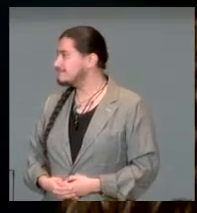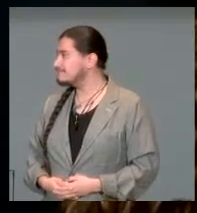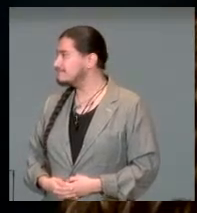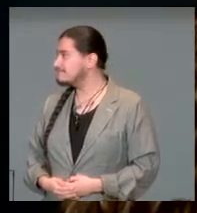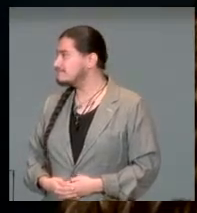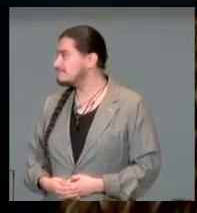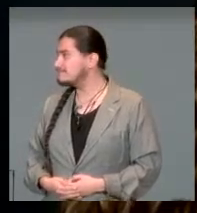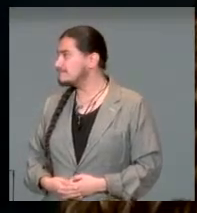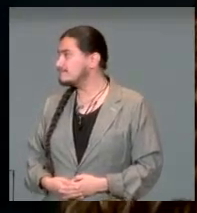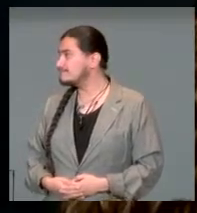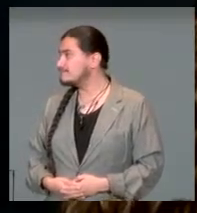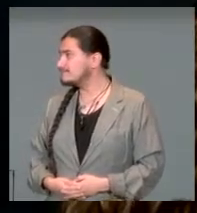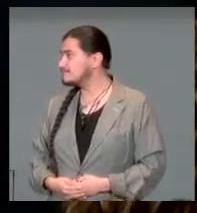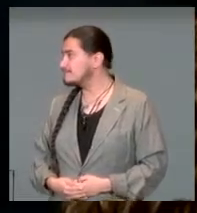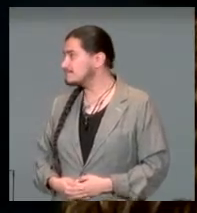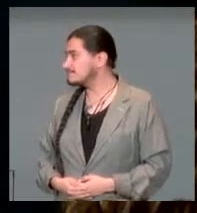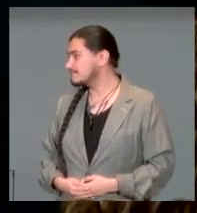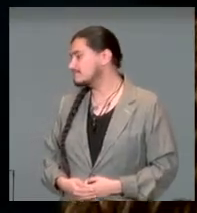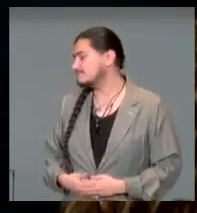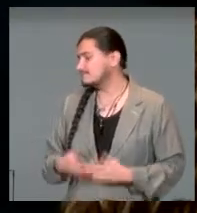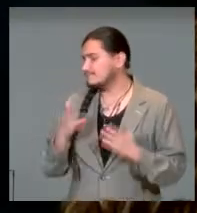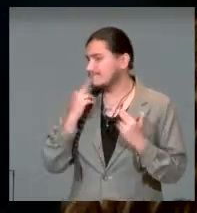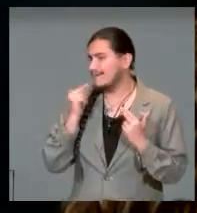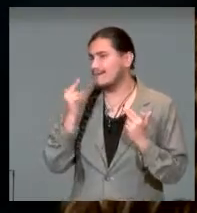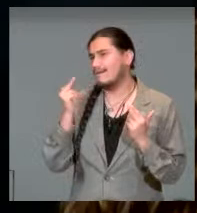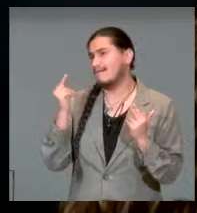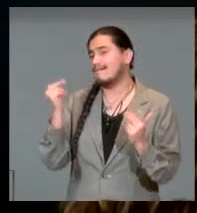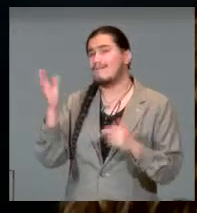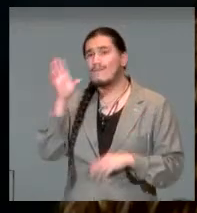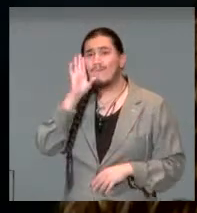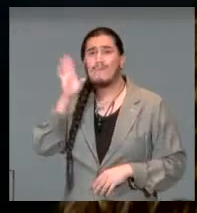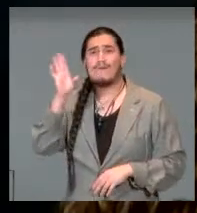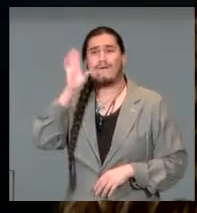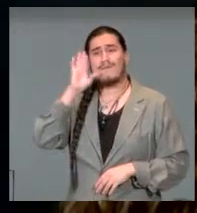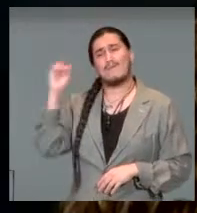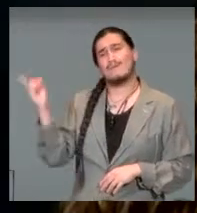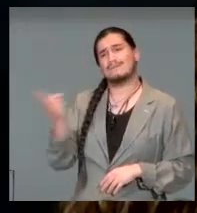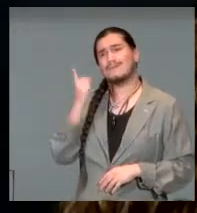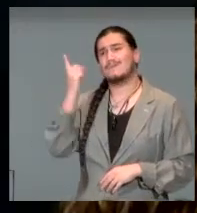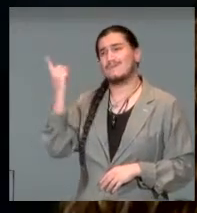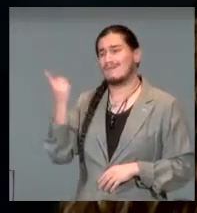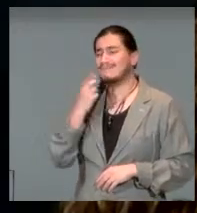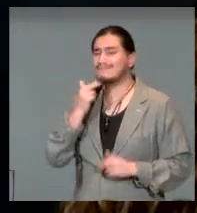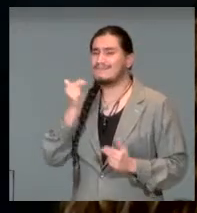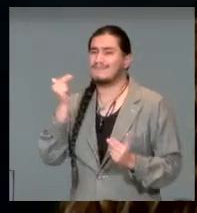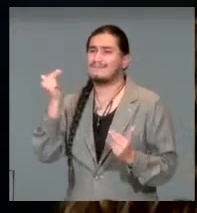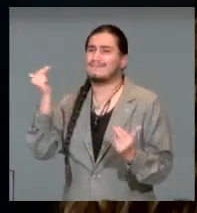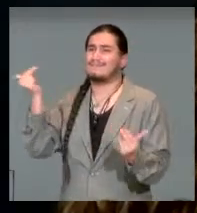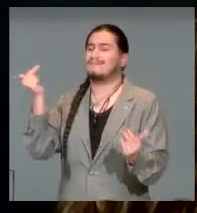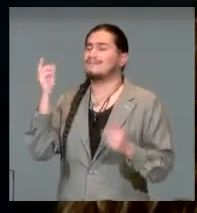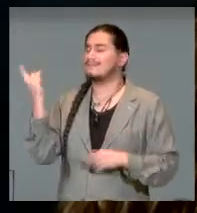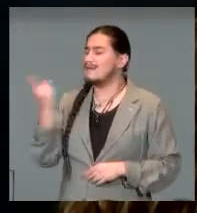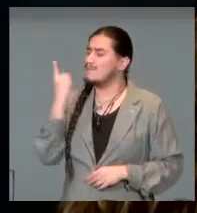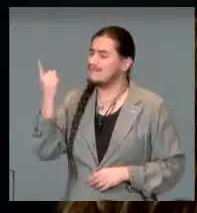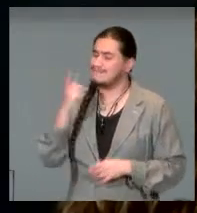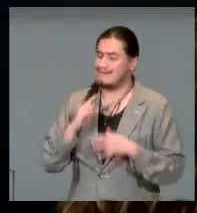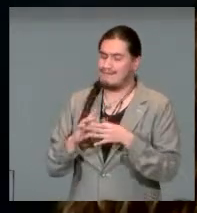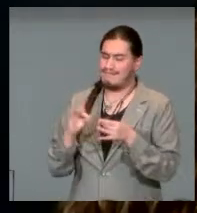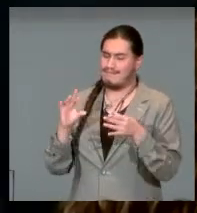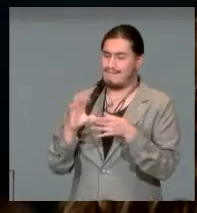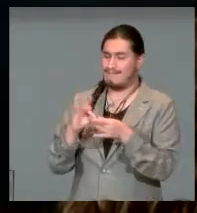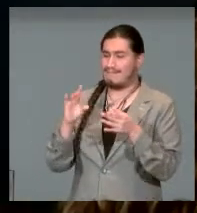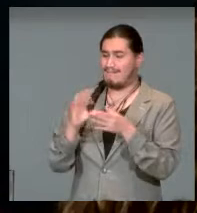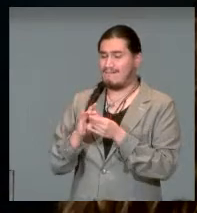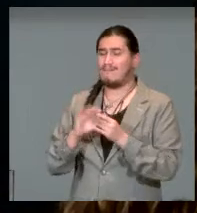Hello, hello, hello, somebody say is, is, somebody say